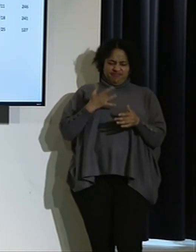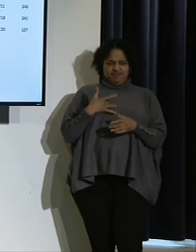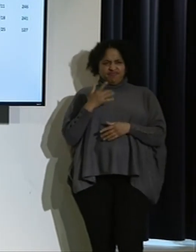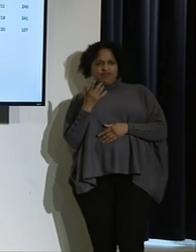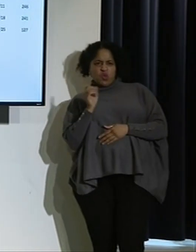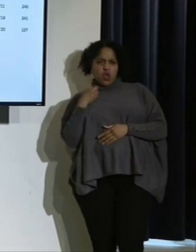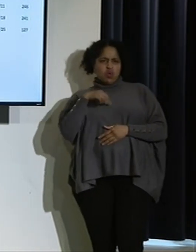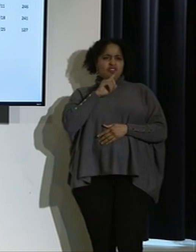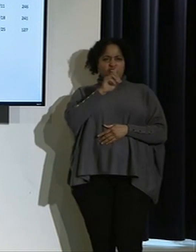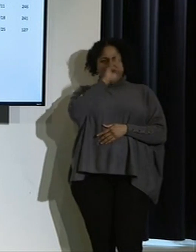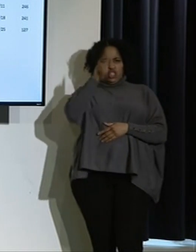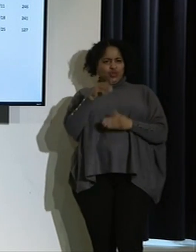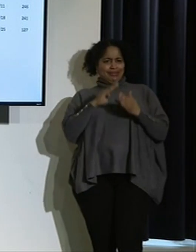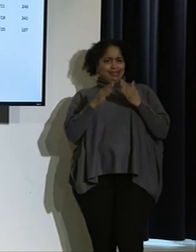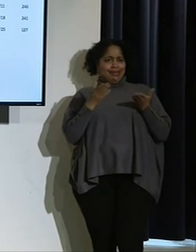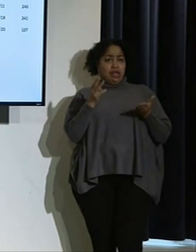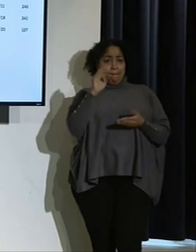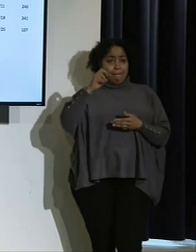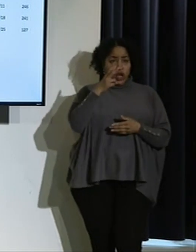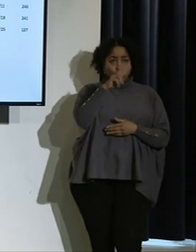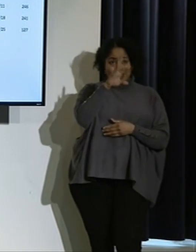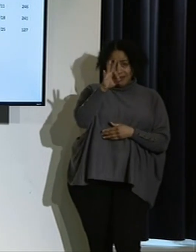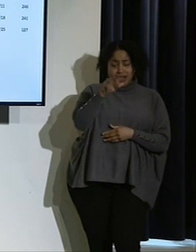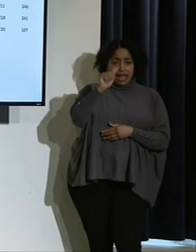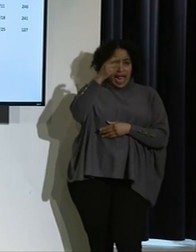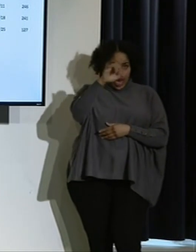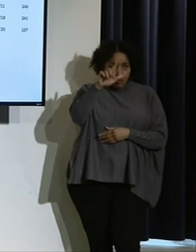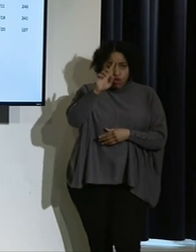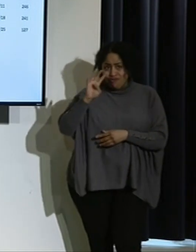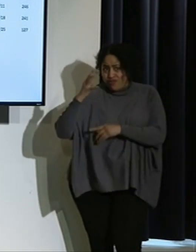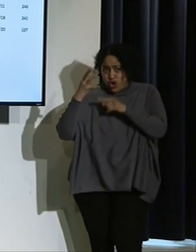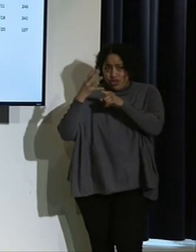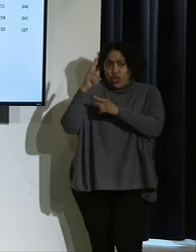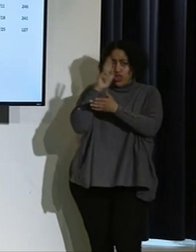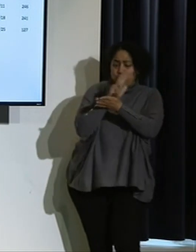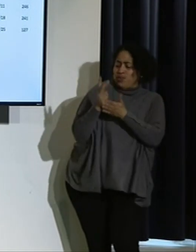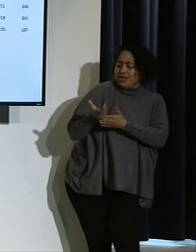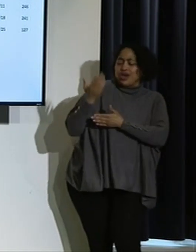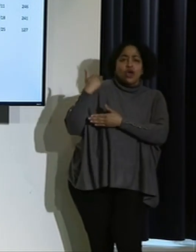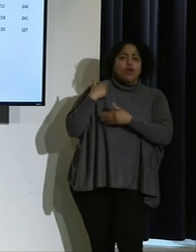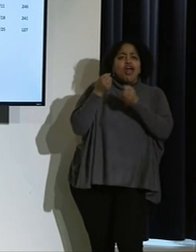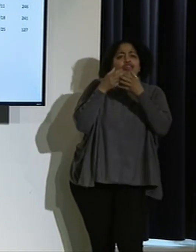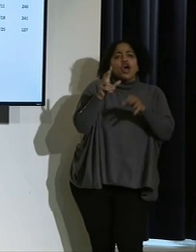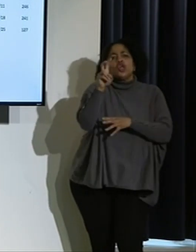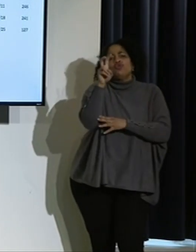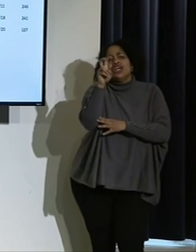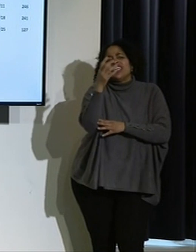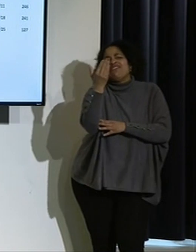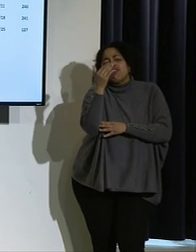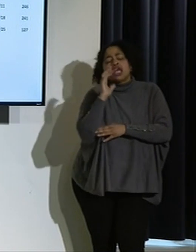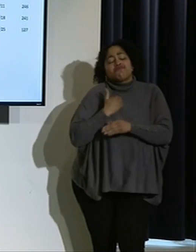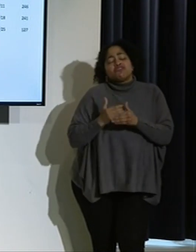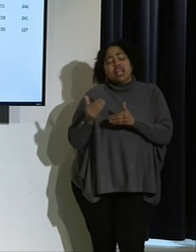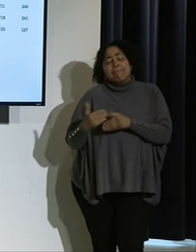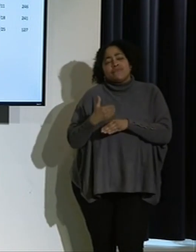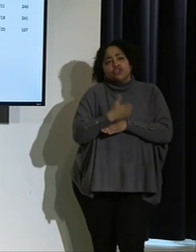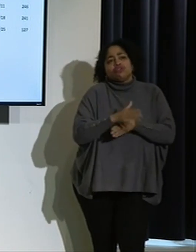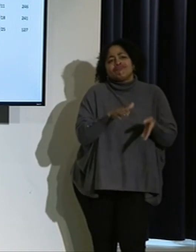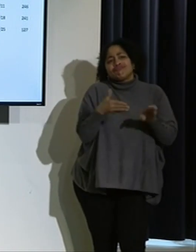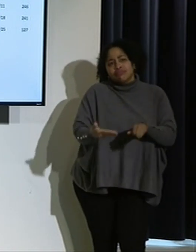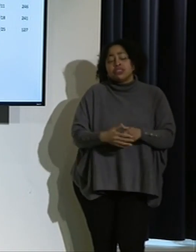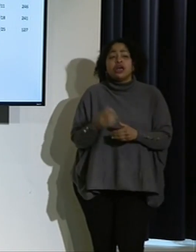as a city. From March 29th to April 4th, 3 weeks ago, we lost 215 of our neighbors.